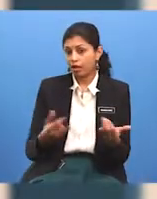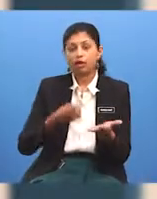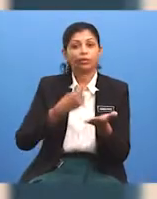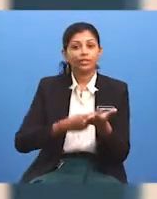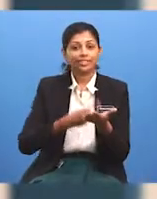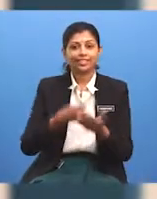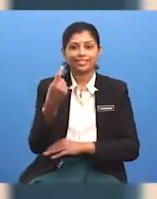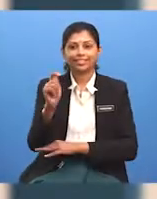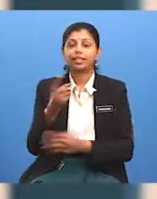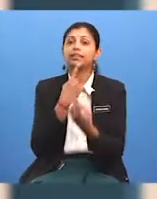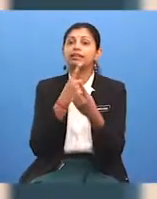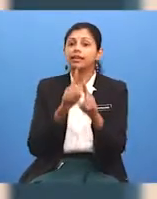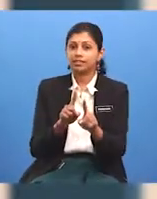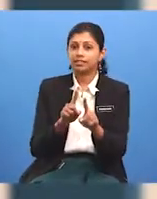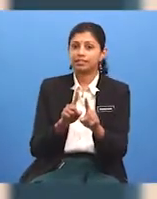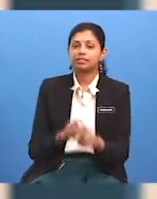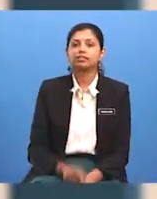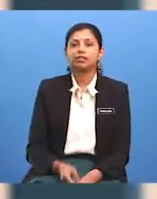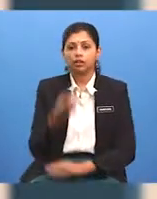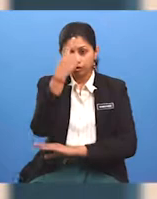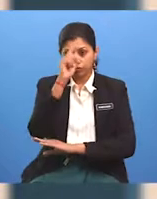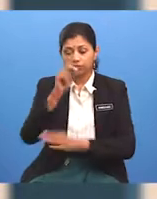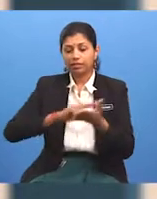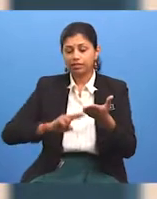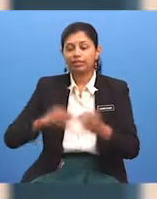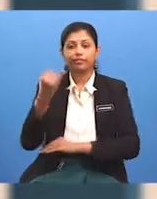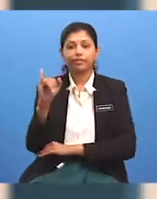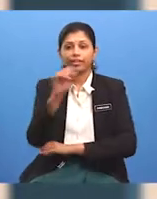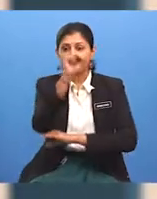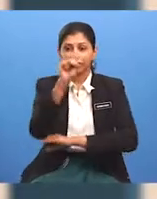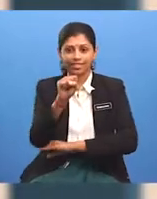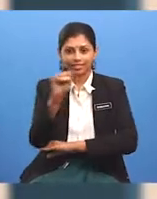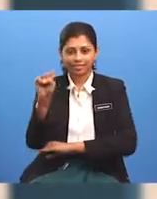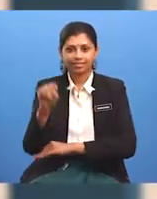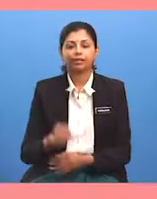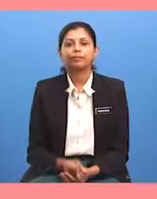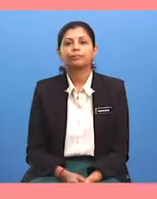Discuss the answers of the reading comprehension questions.